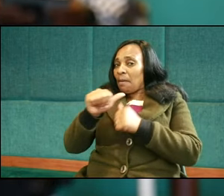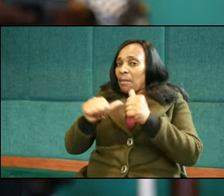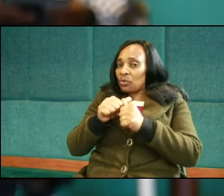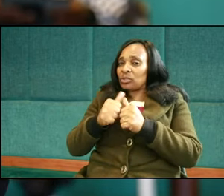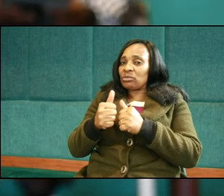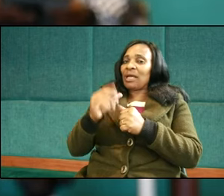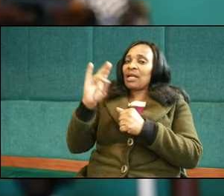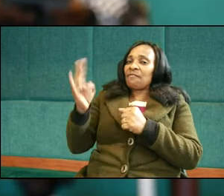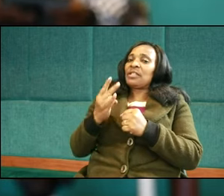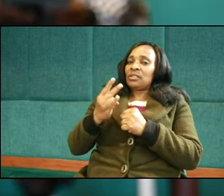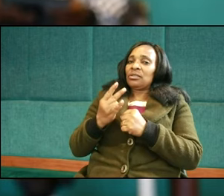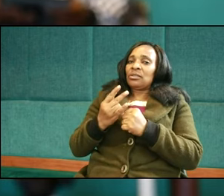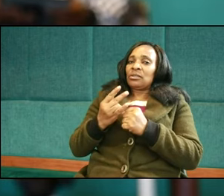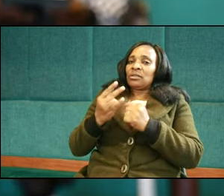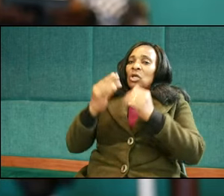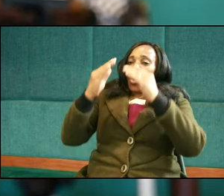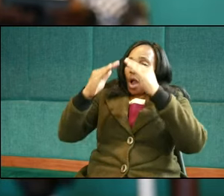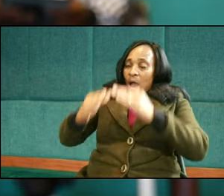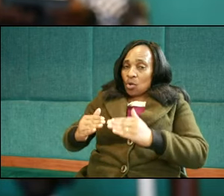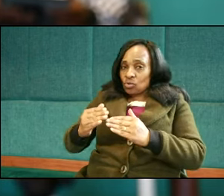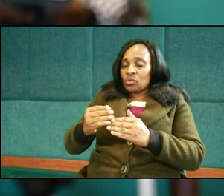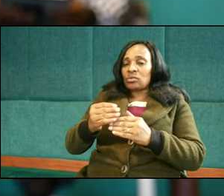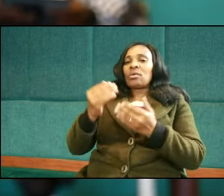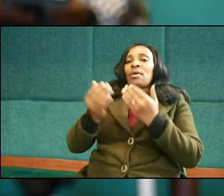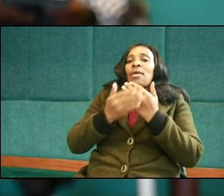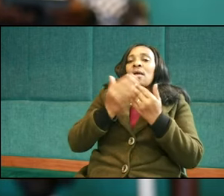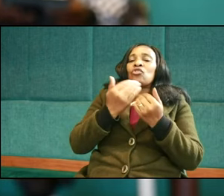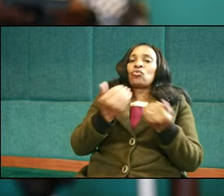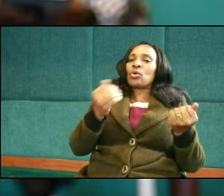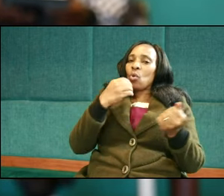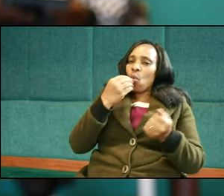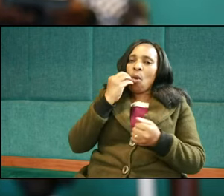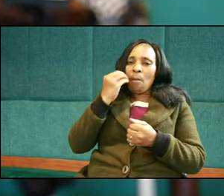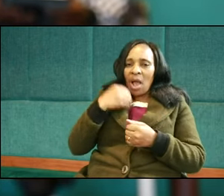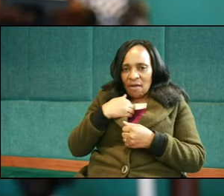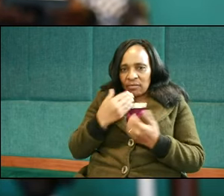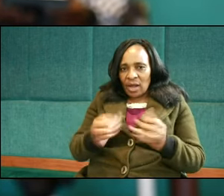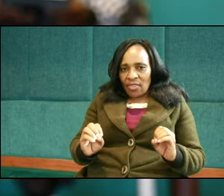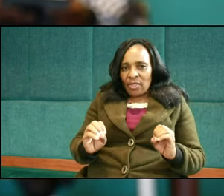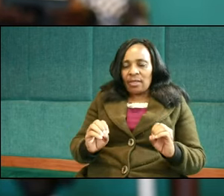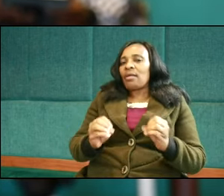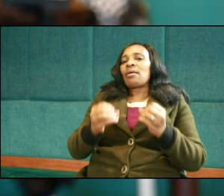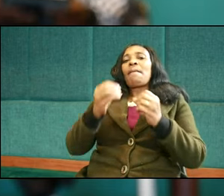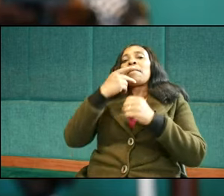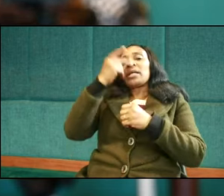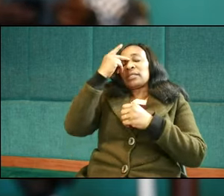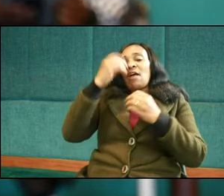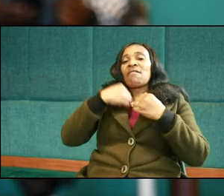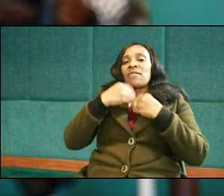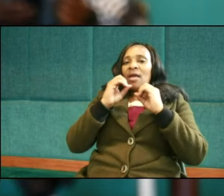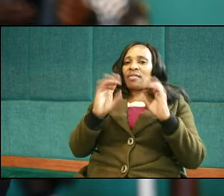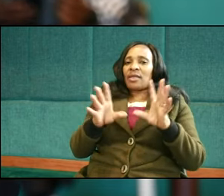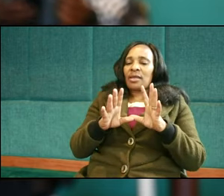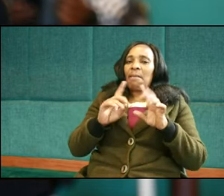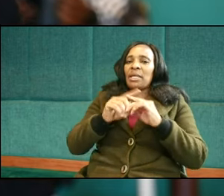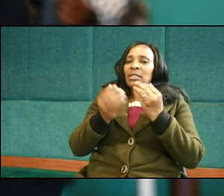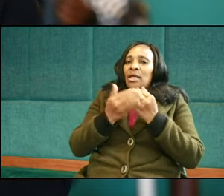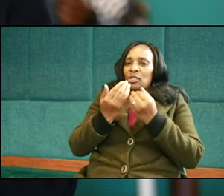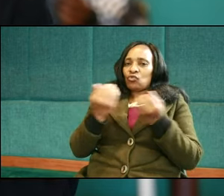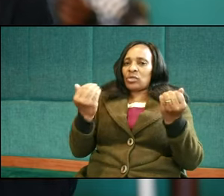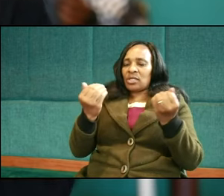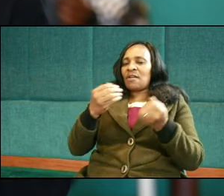orphanage that cared for children who had no parents or parents who could not take care of the children. Father and